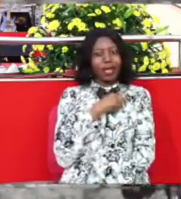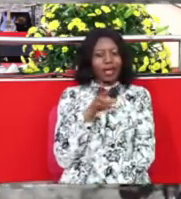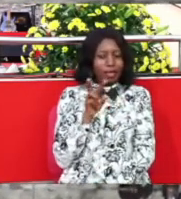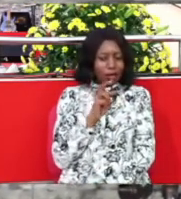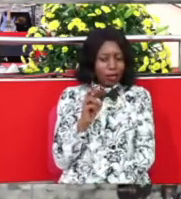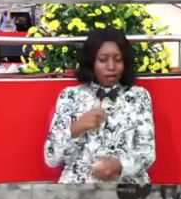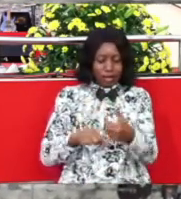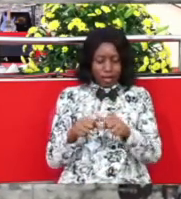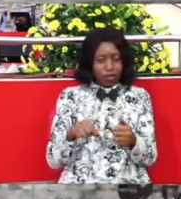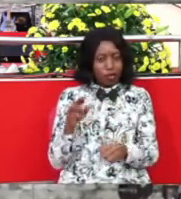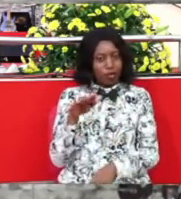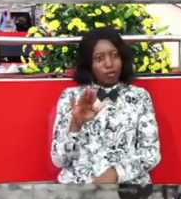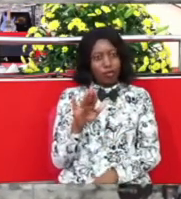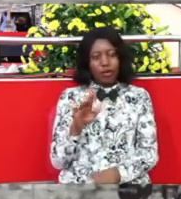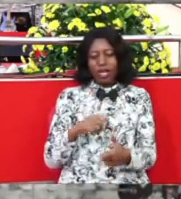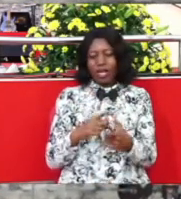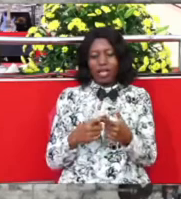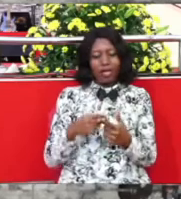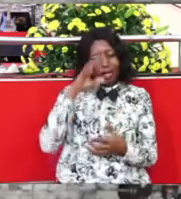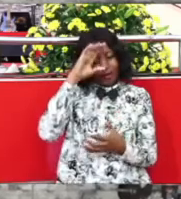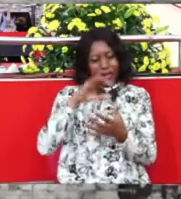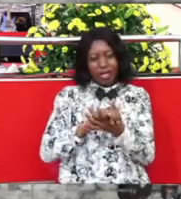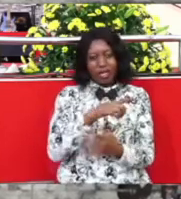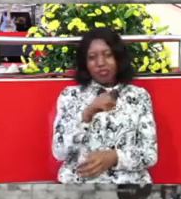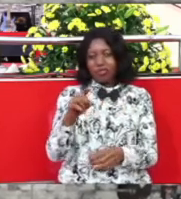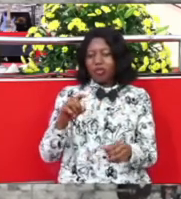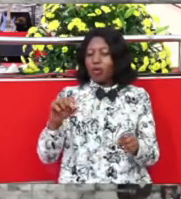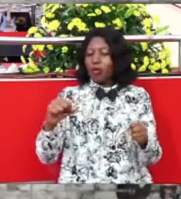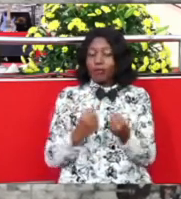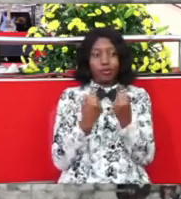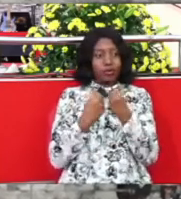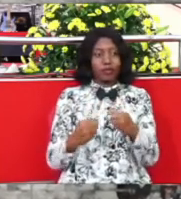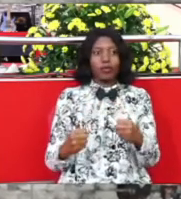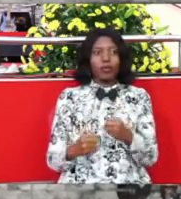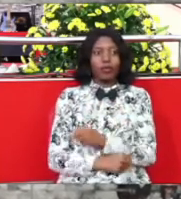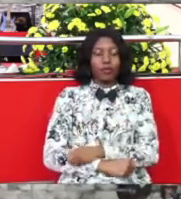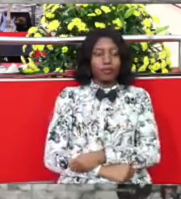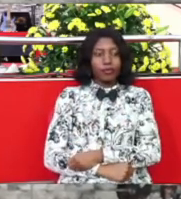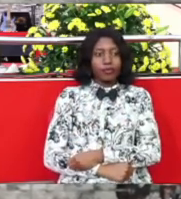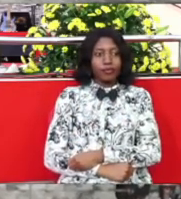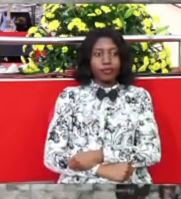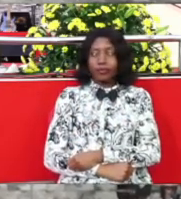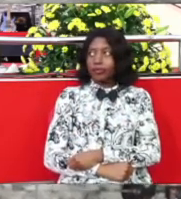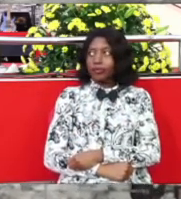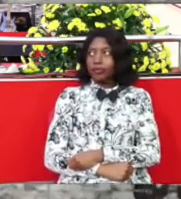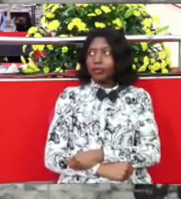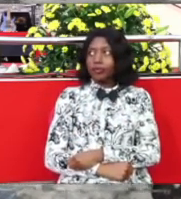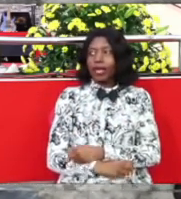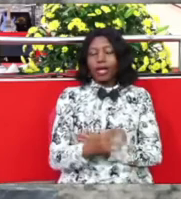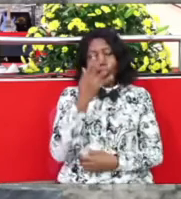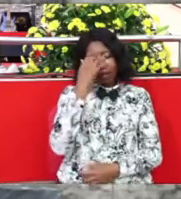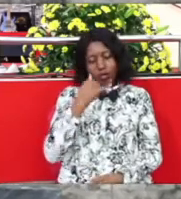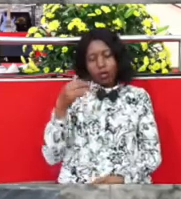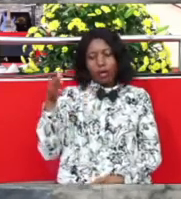the gospel that you want to share with them. Yaani wakiangalia matendo yako hata hawakubali ile injili ambayo unataka kushiriki na wao. And that's why God is looking for